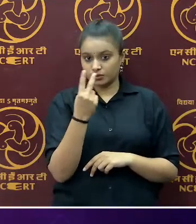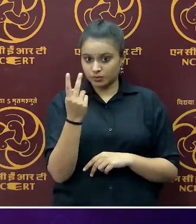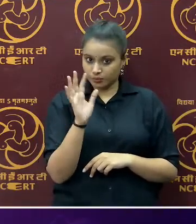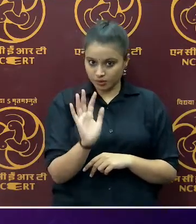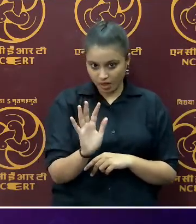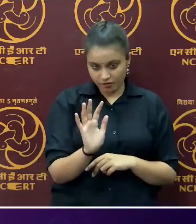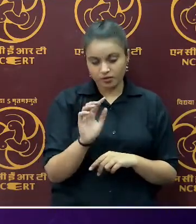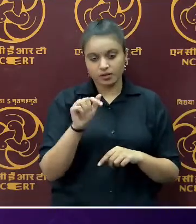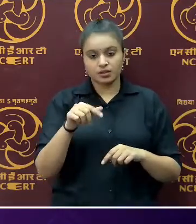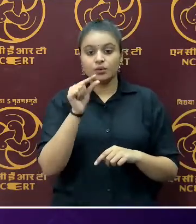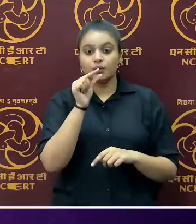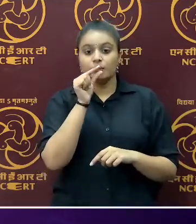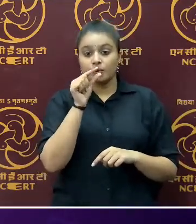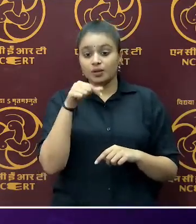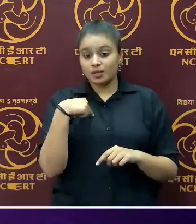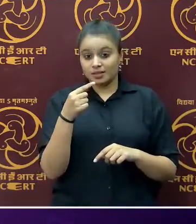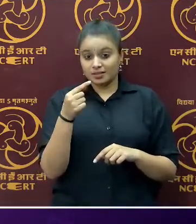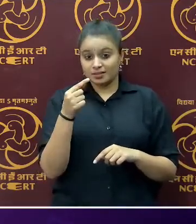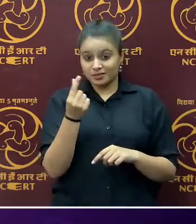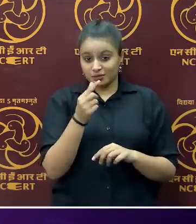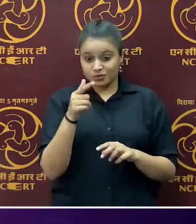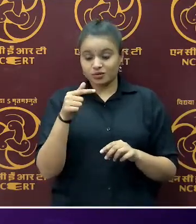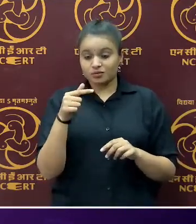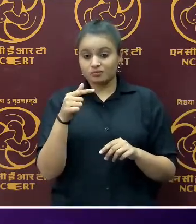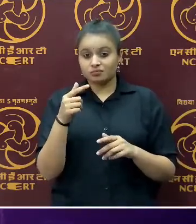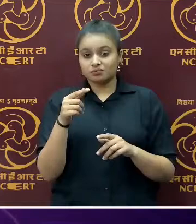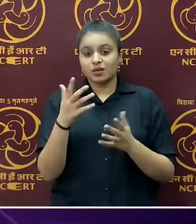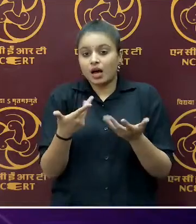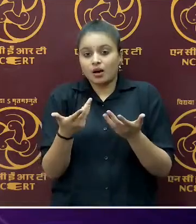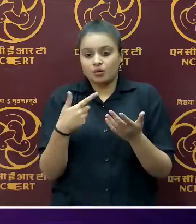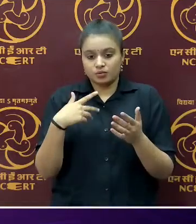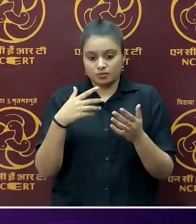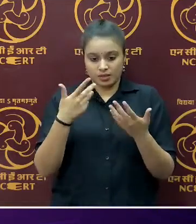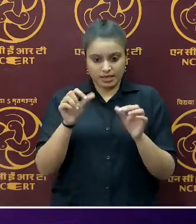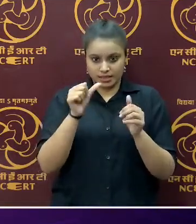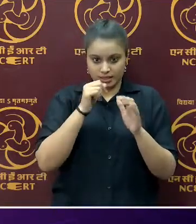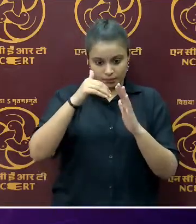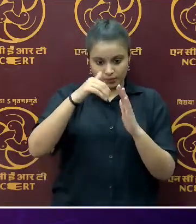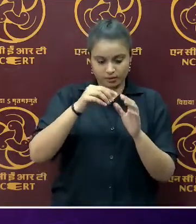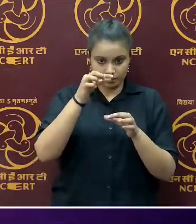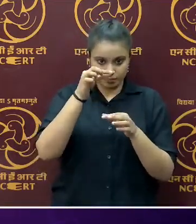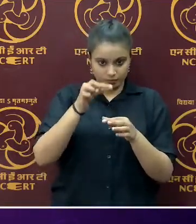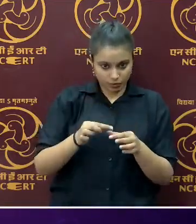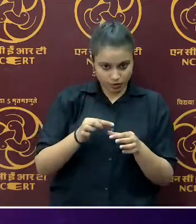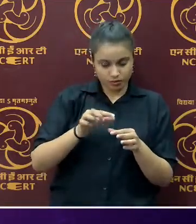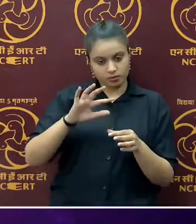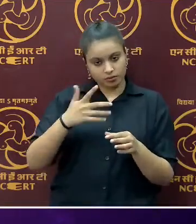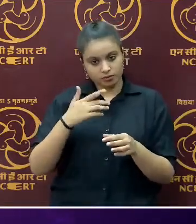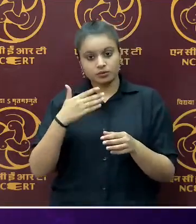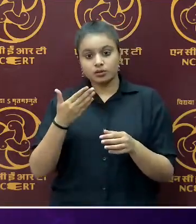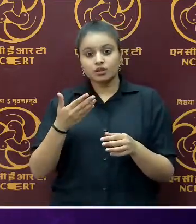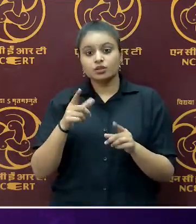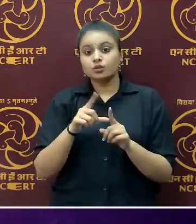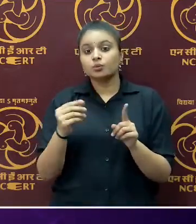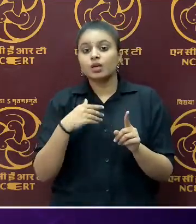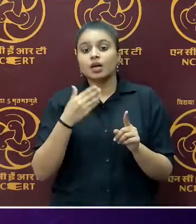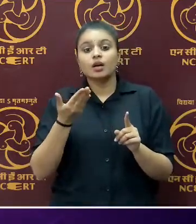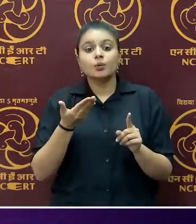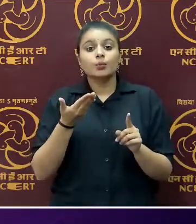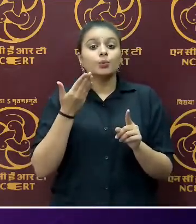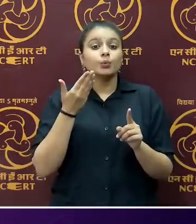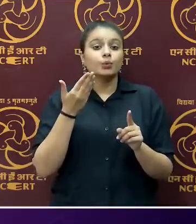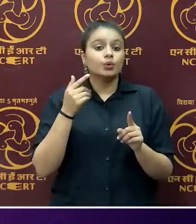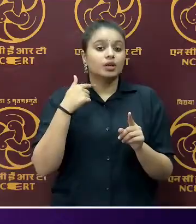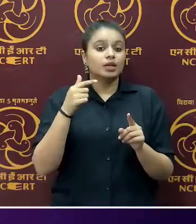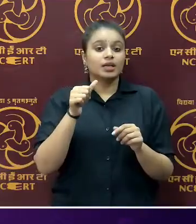Now straws, how do we use them? We put them in the liquid, Yes. right? And then what do? We suck